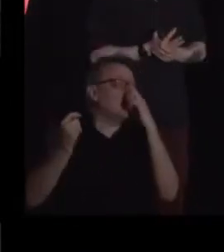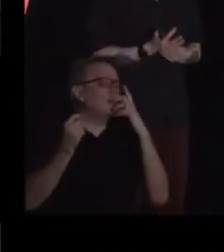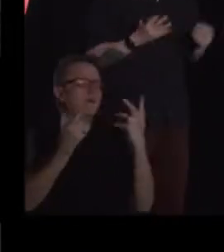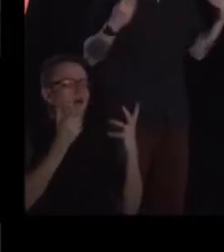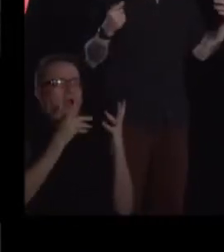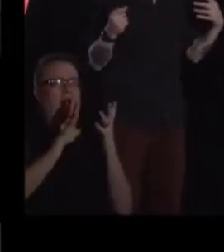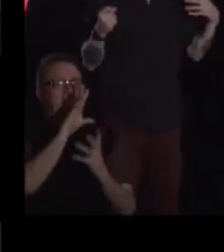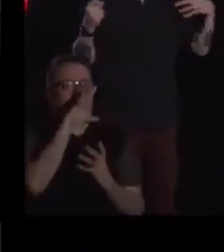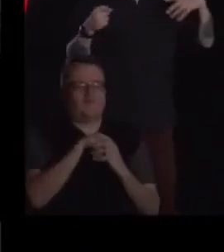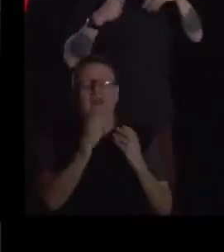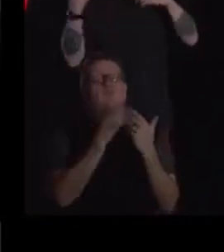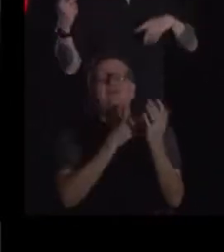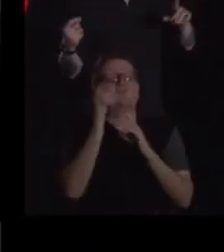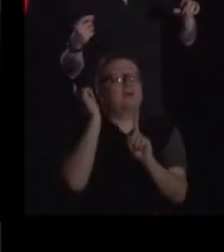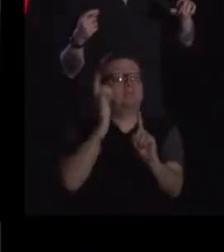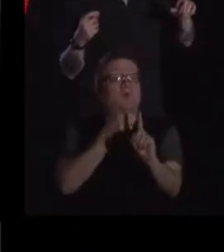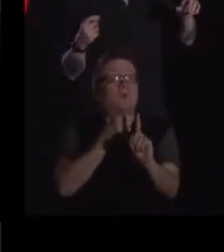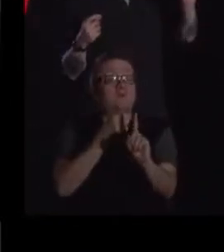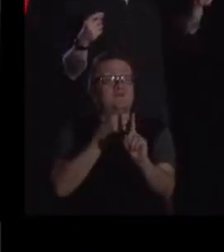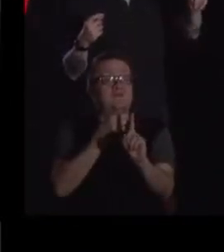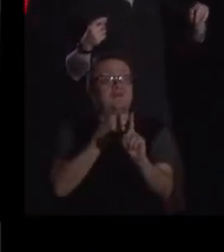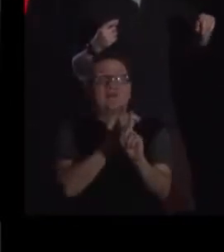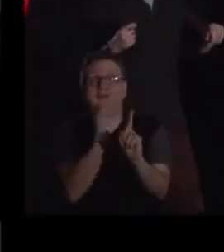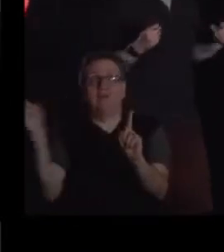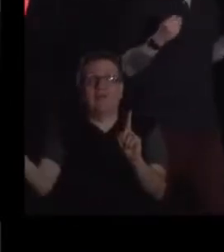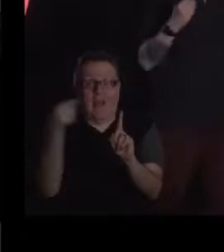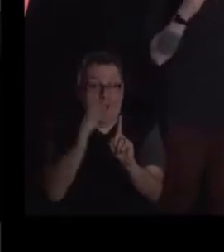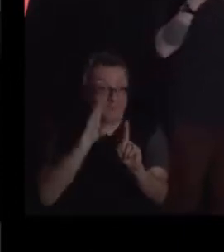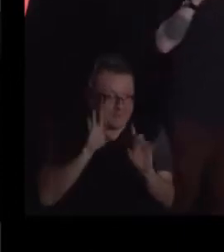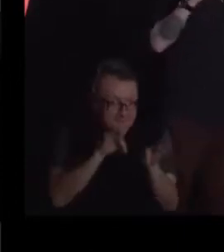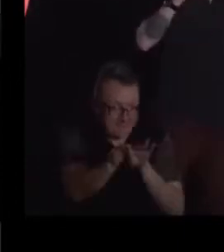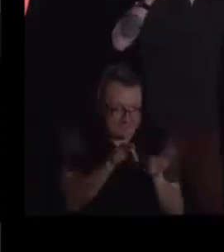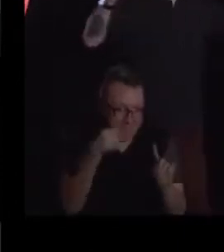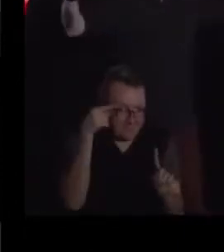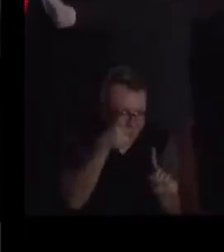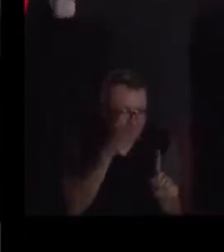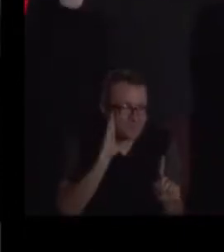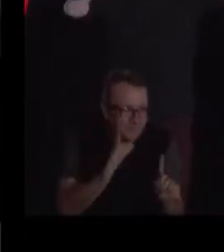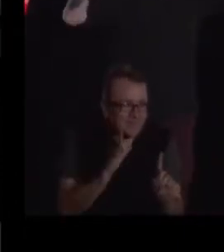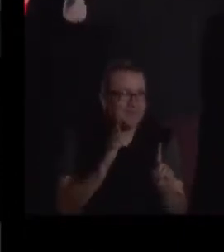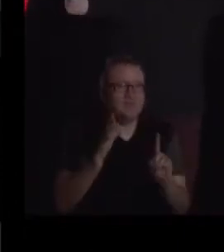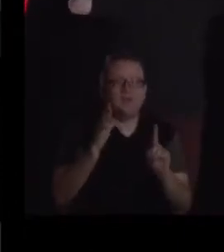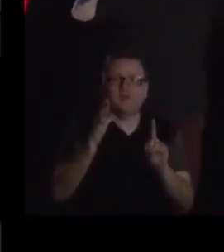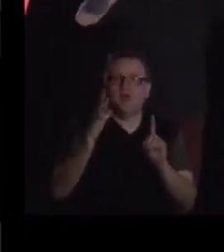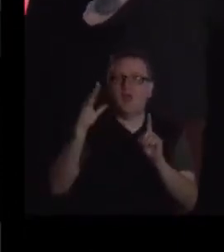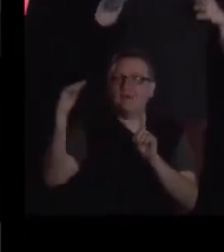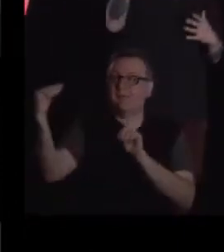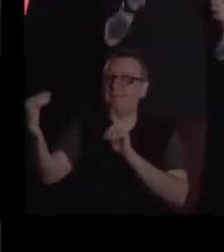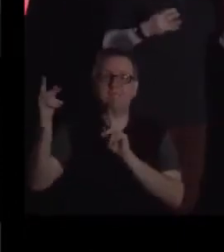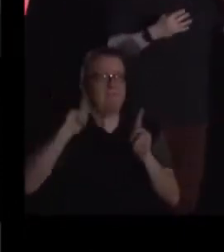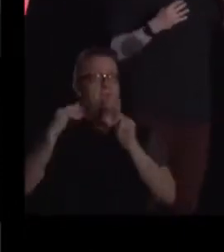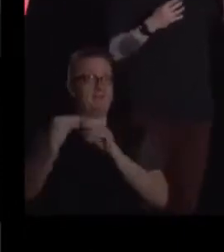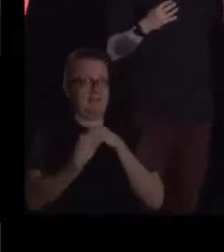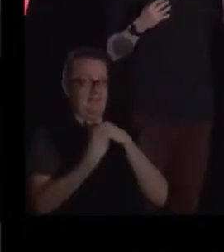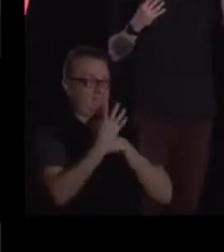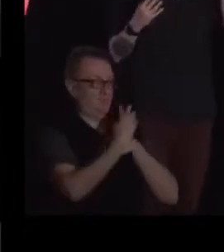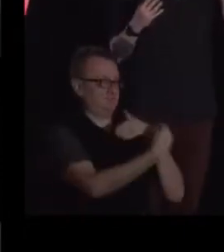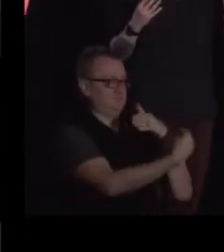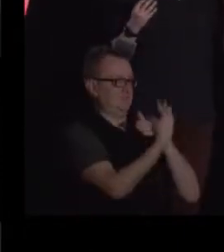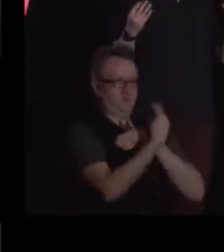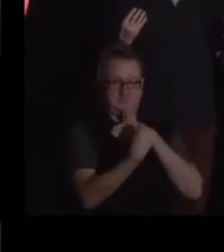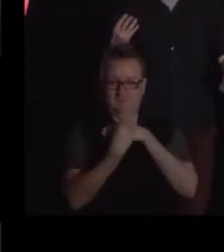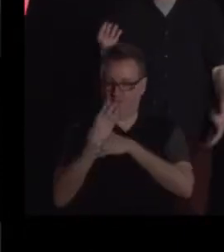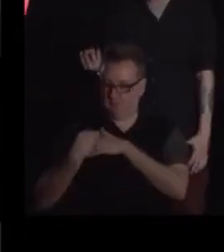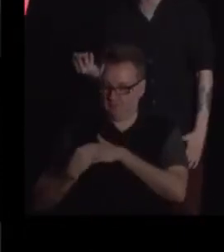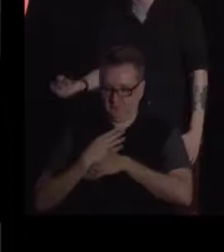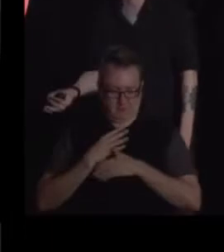stuff, and my point, which will become clear in a minute, I promise you, is you get all these outside influences that sort of pull you